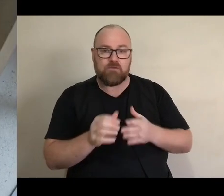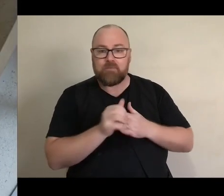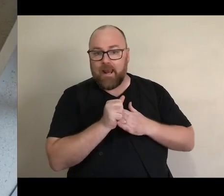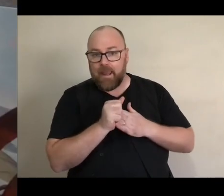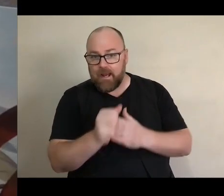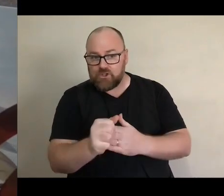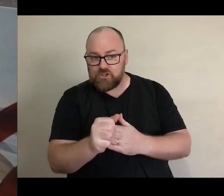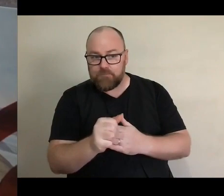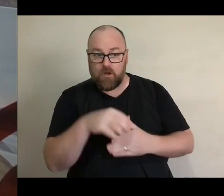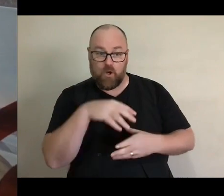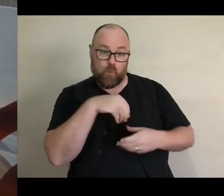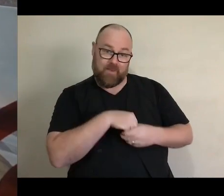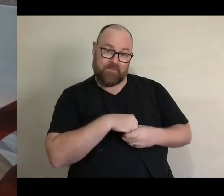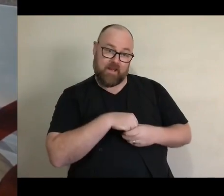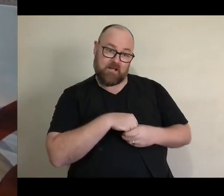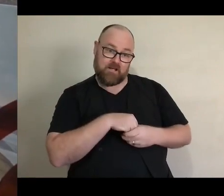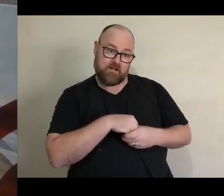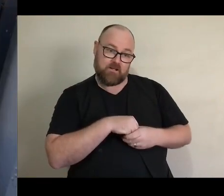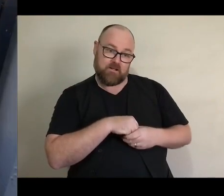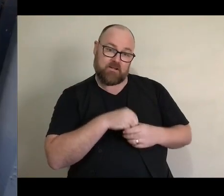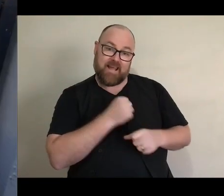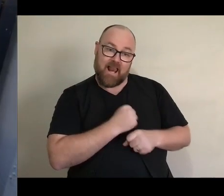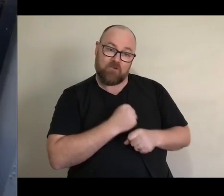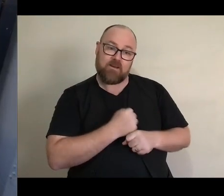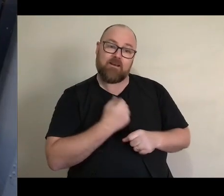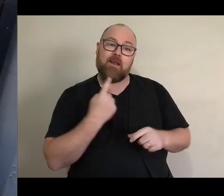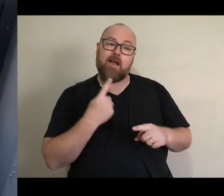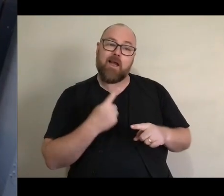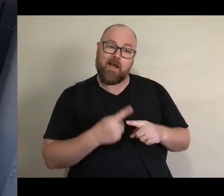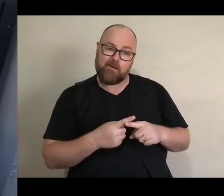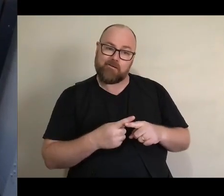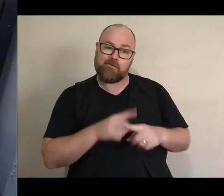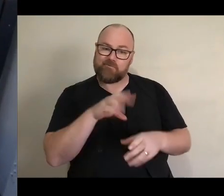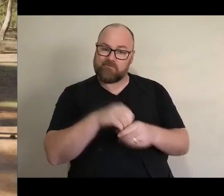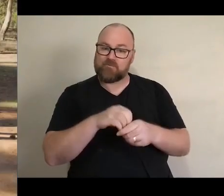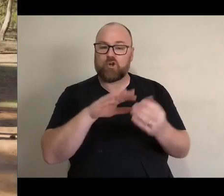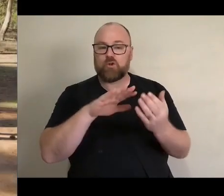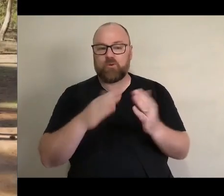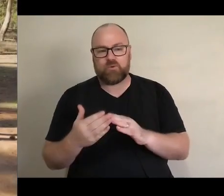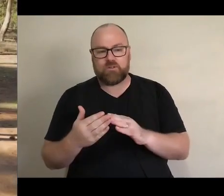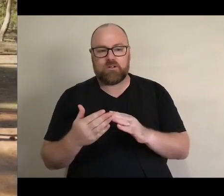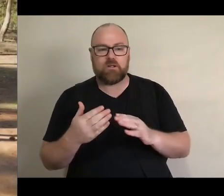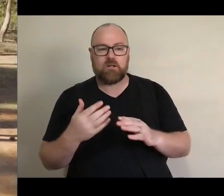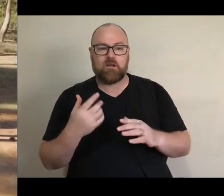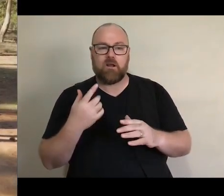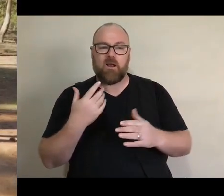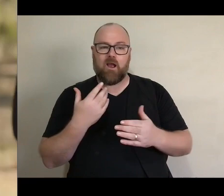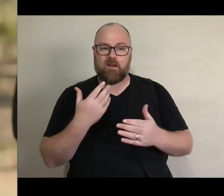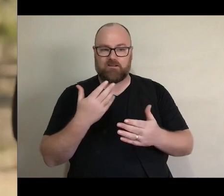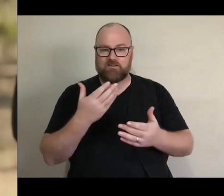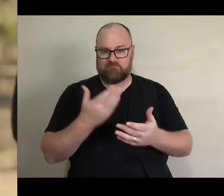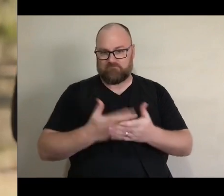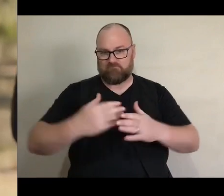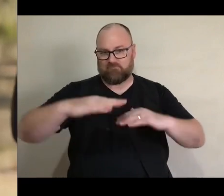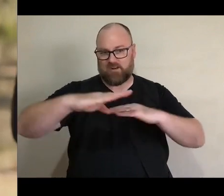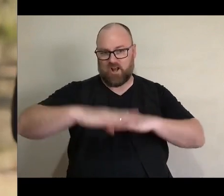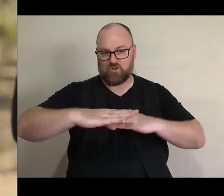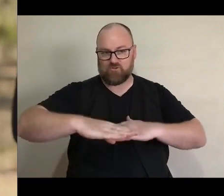within the institution but also within community and on-country is really